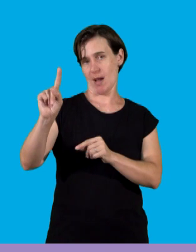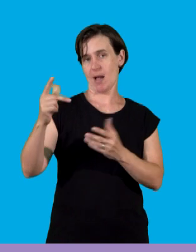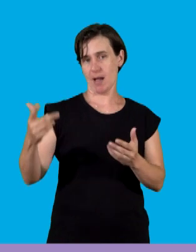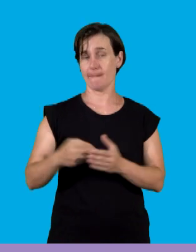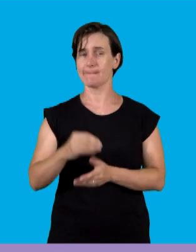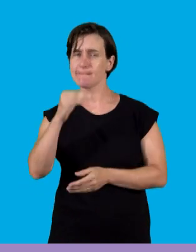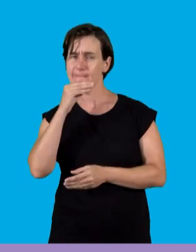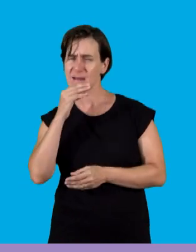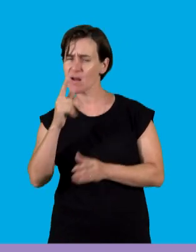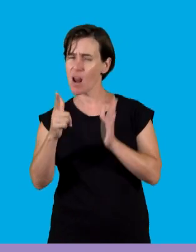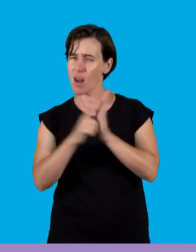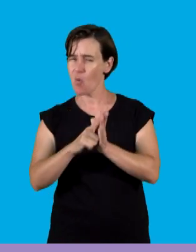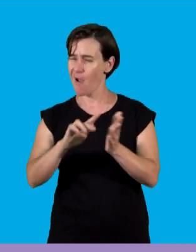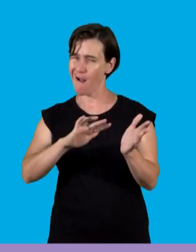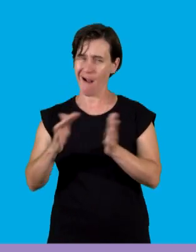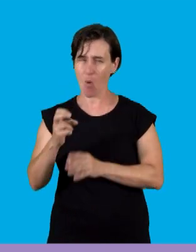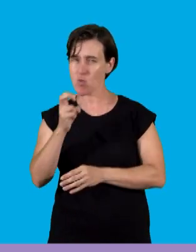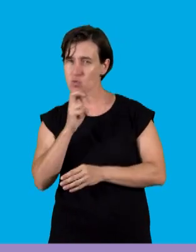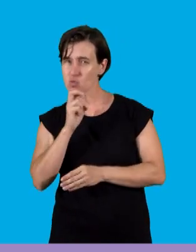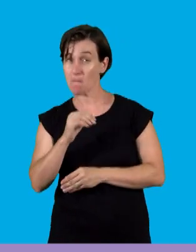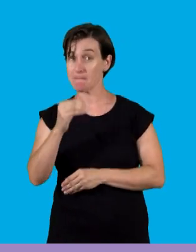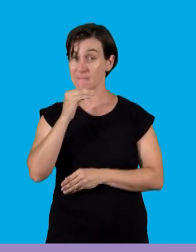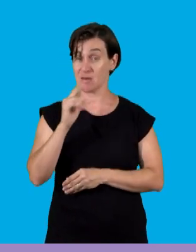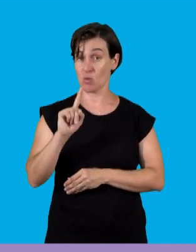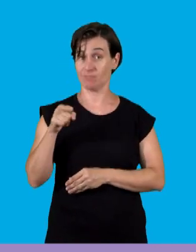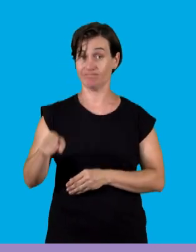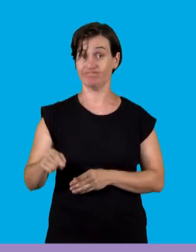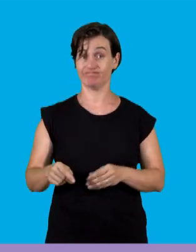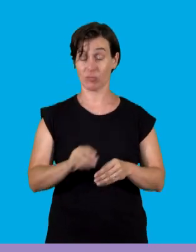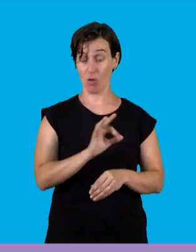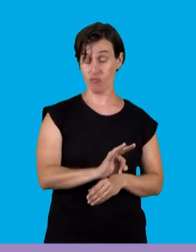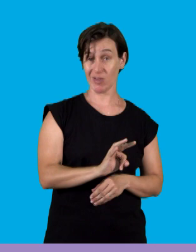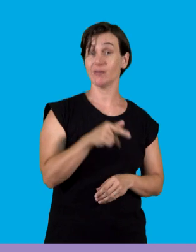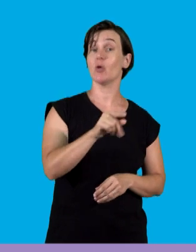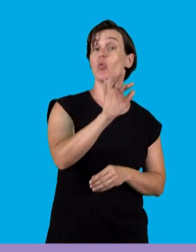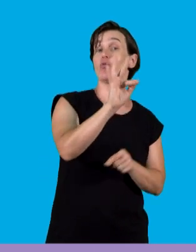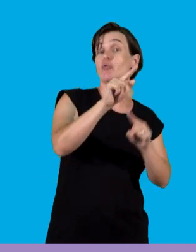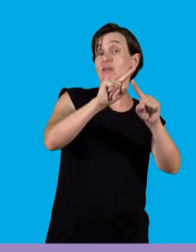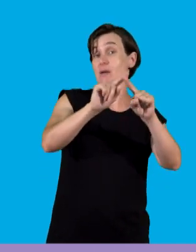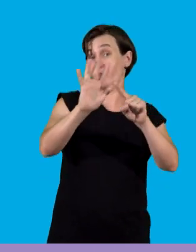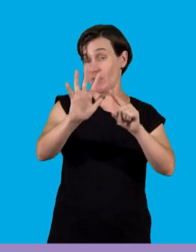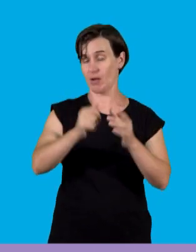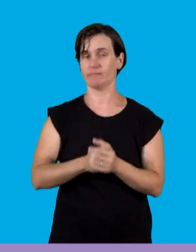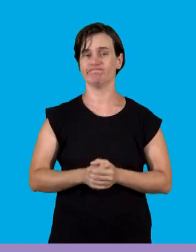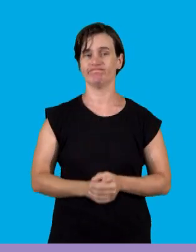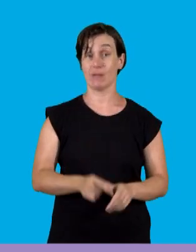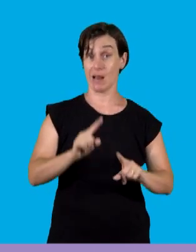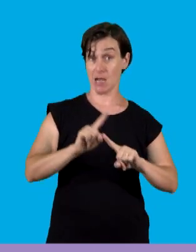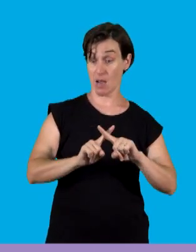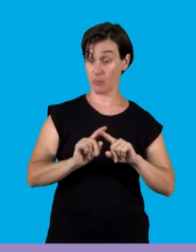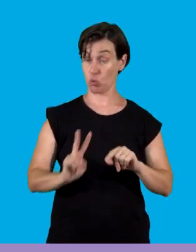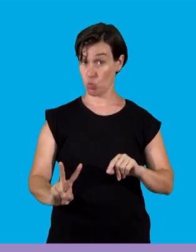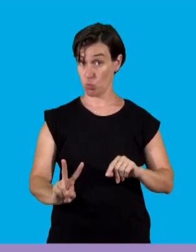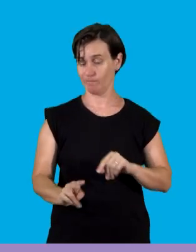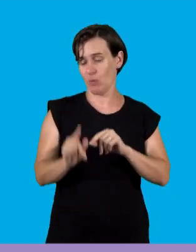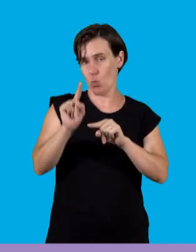exponent 1. And if we apply our laws there, we know that this is going to become 3 exponent 3 times